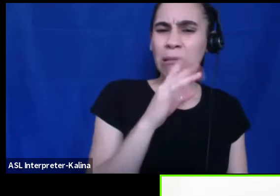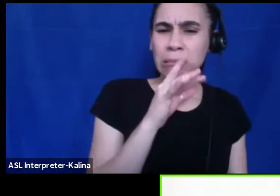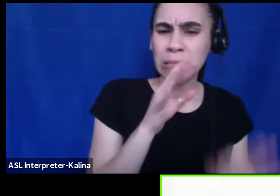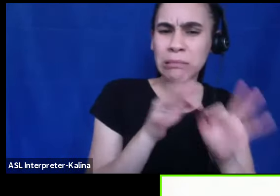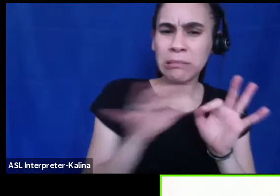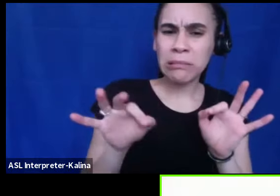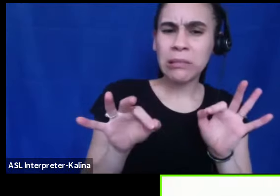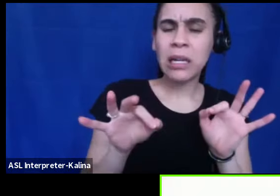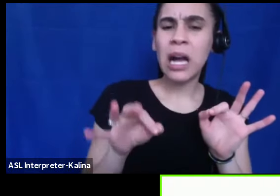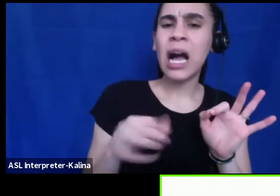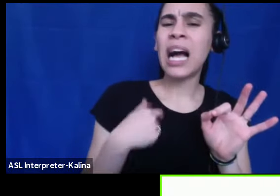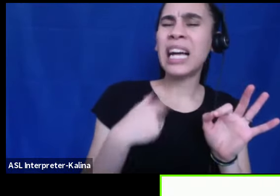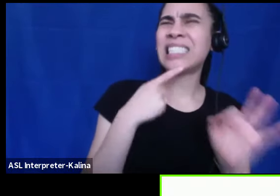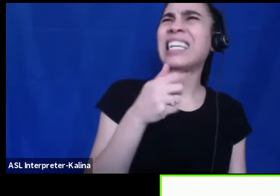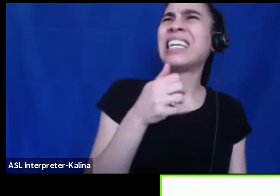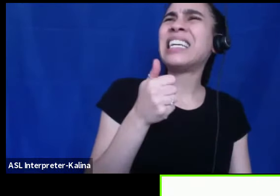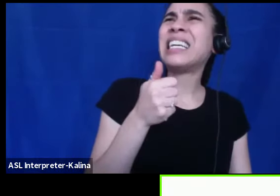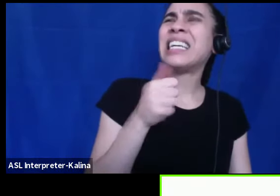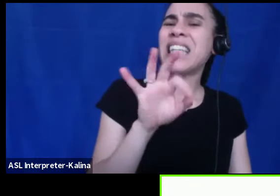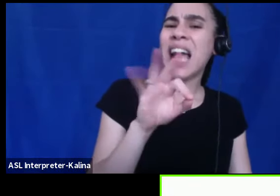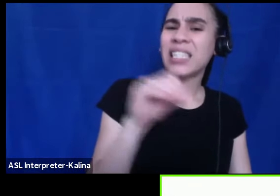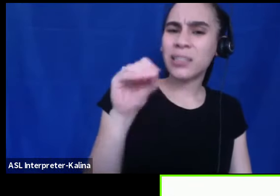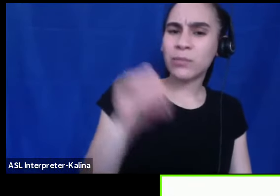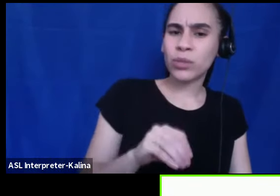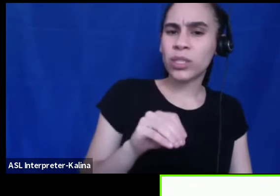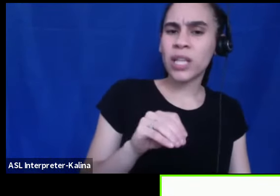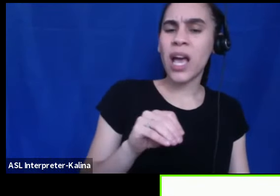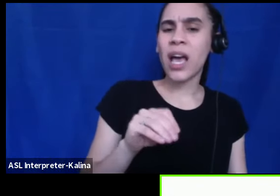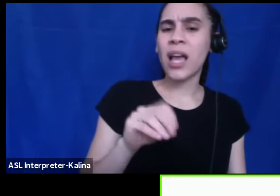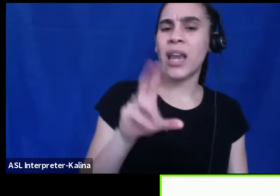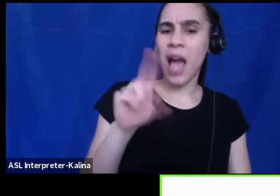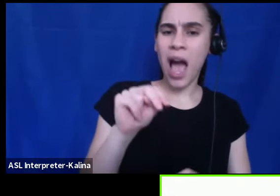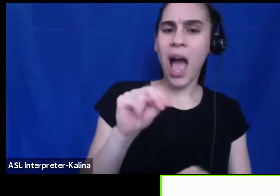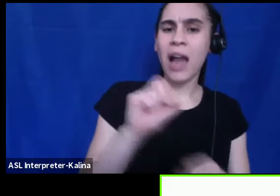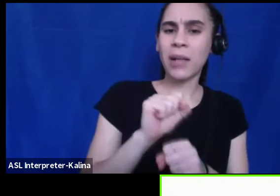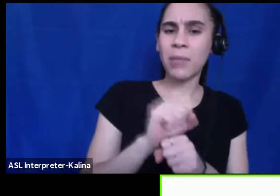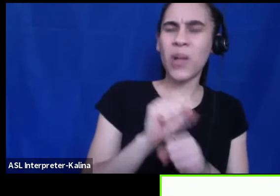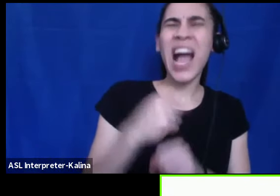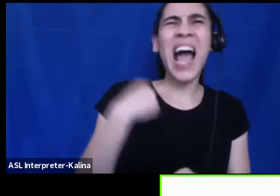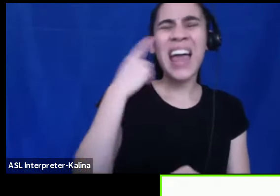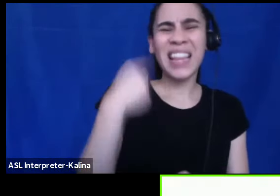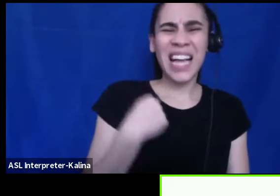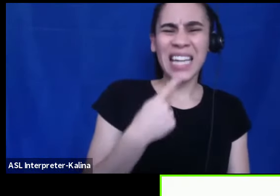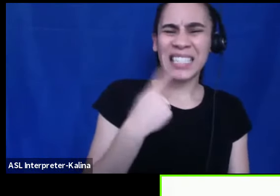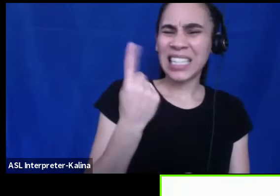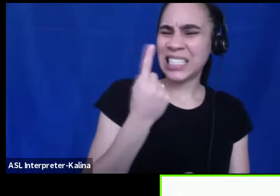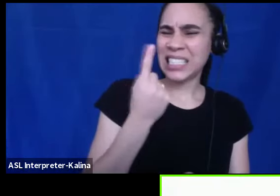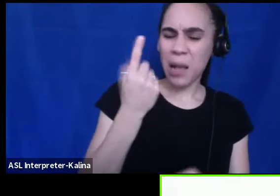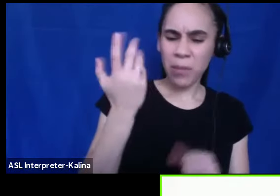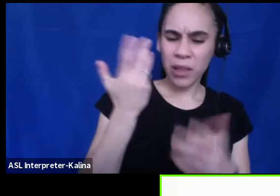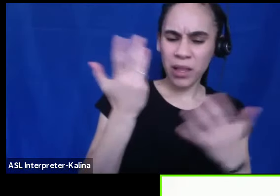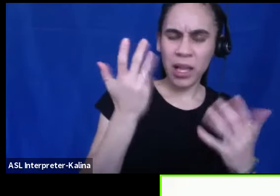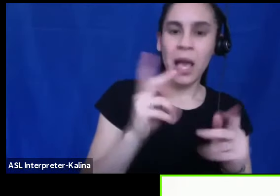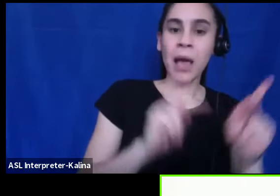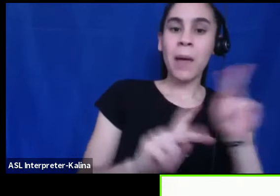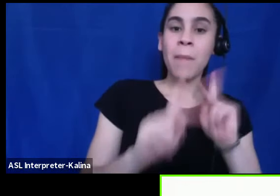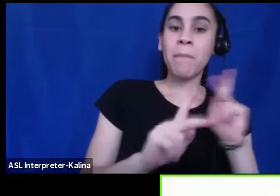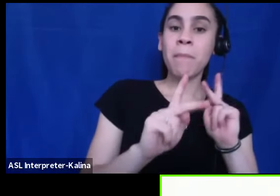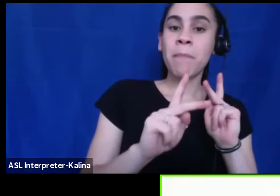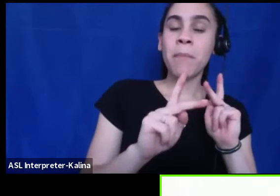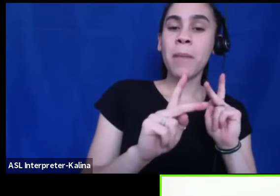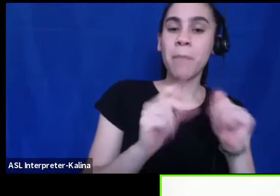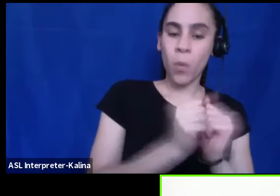about 19% are employed, I think I said something like people with disabilities have taken themselves out of the